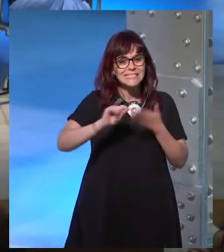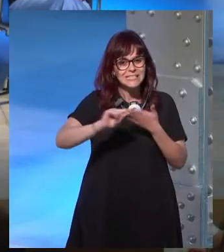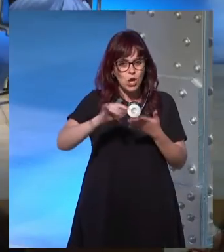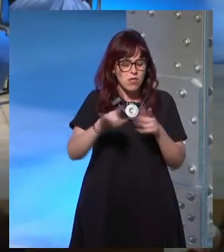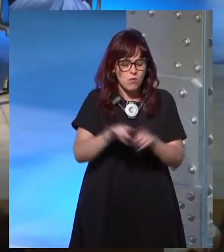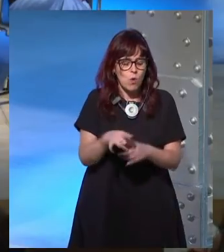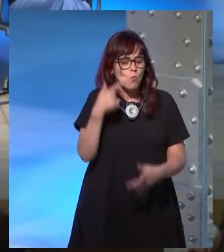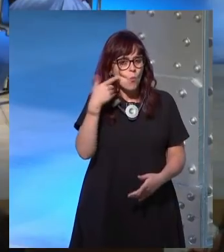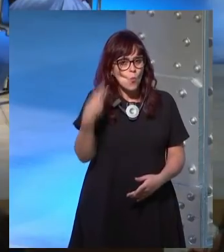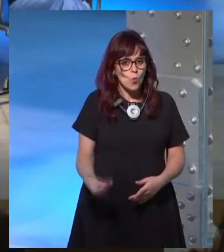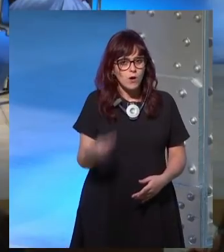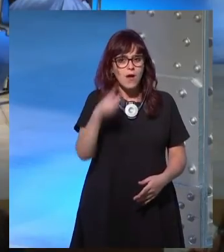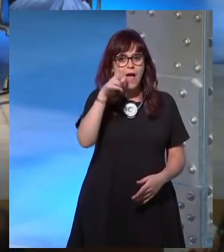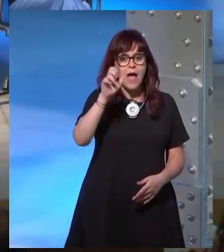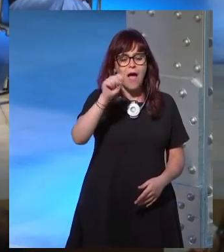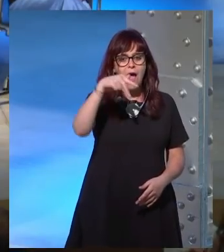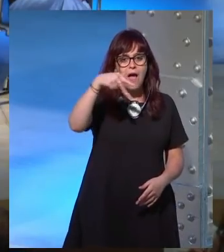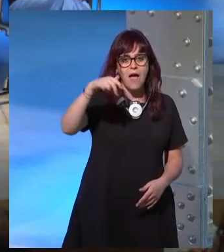are winning everything.